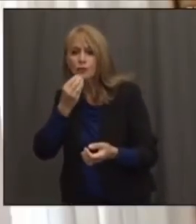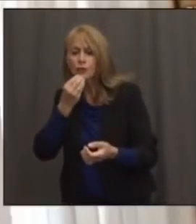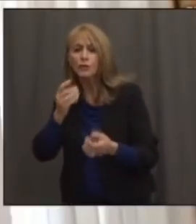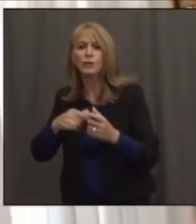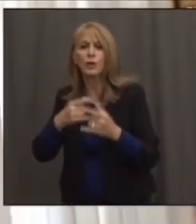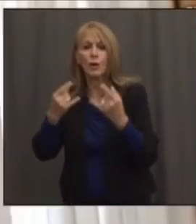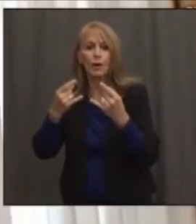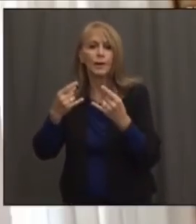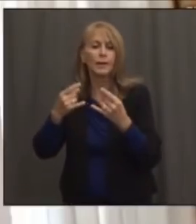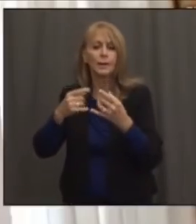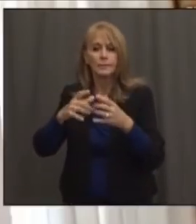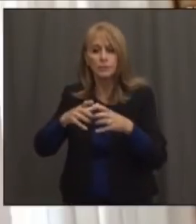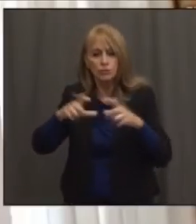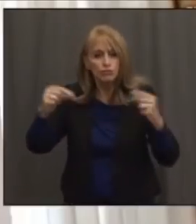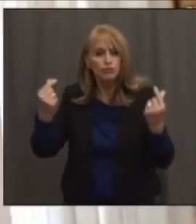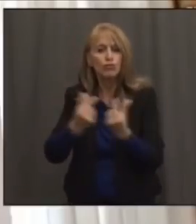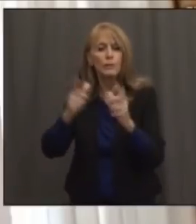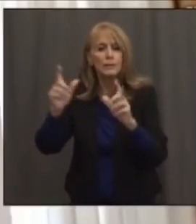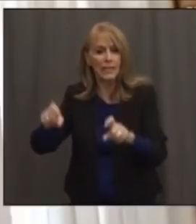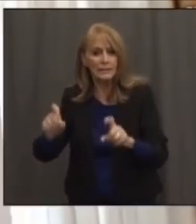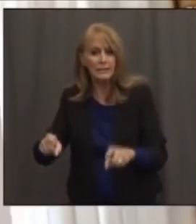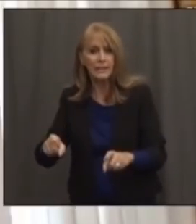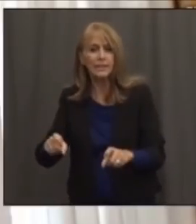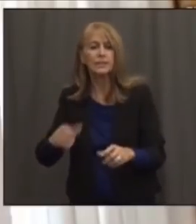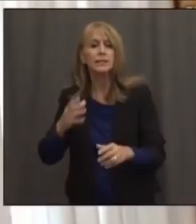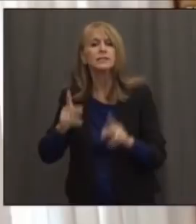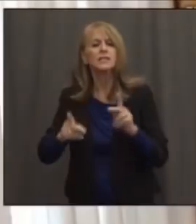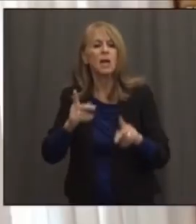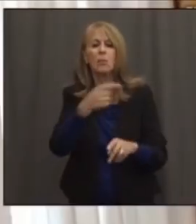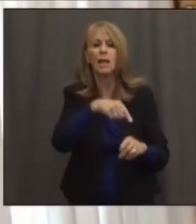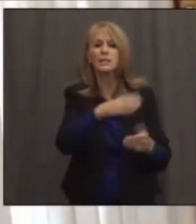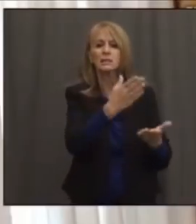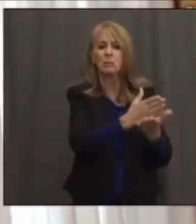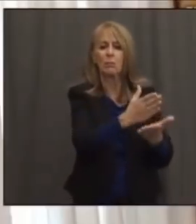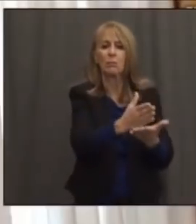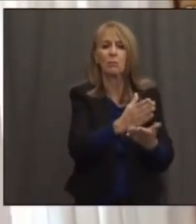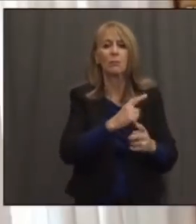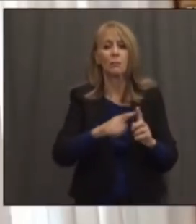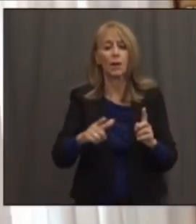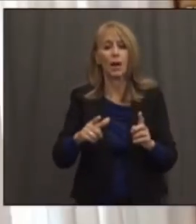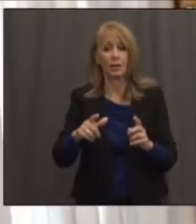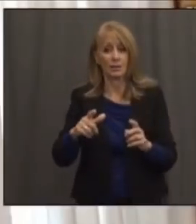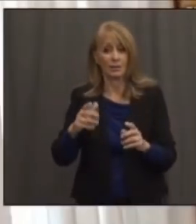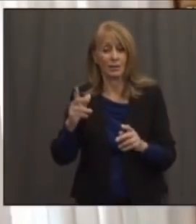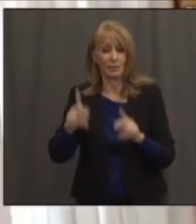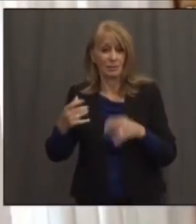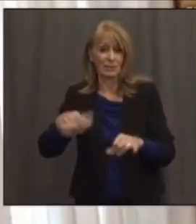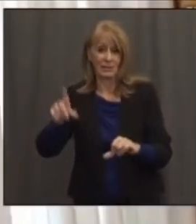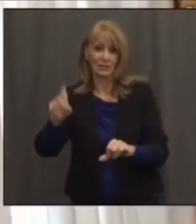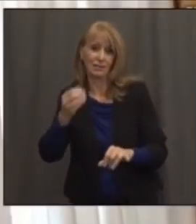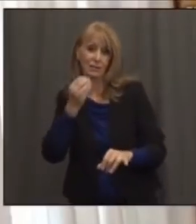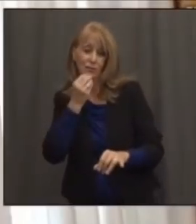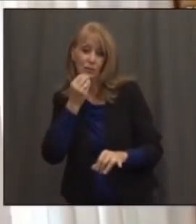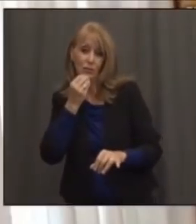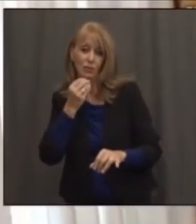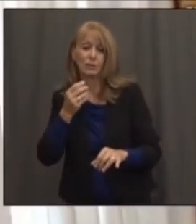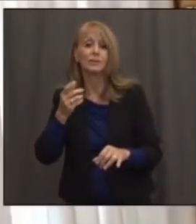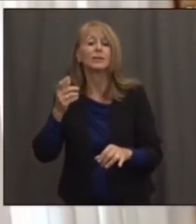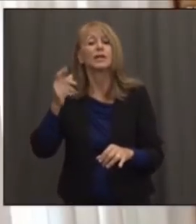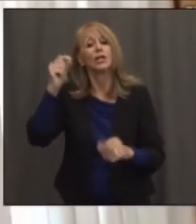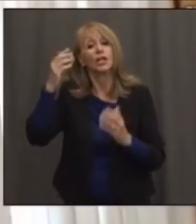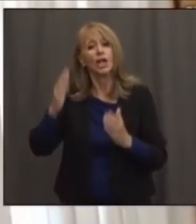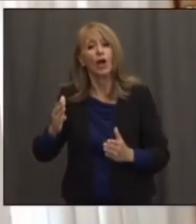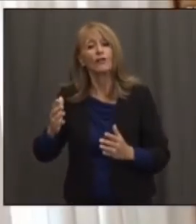mass testing, and others are being decommissioned, but it doesn't mean the need has gone away. And I think when you look at the governor's budget proposal,